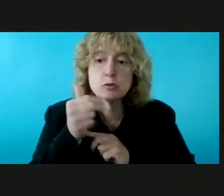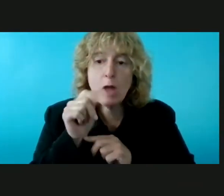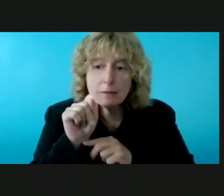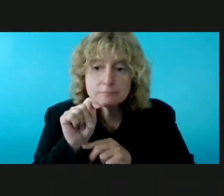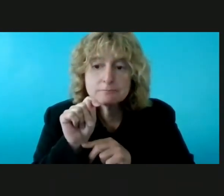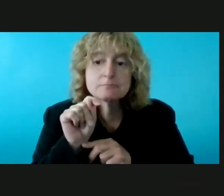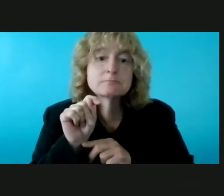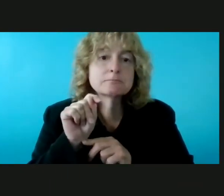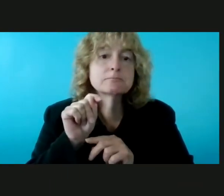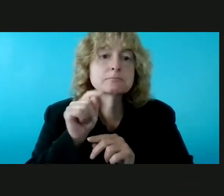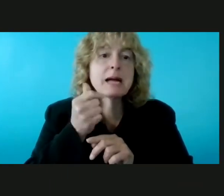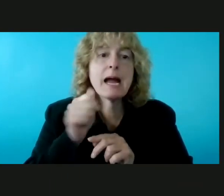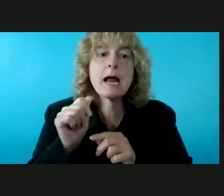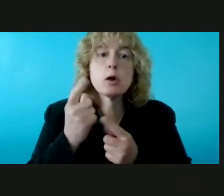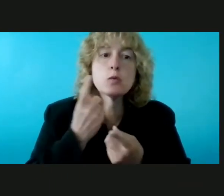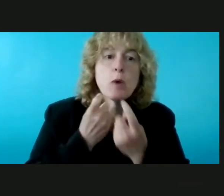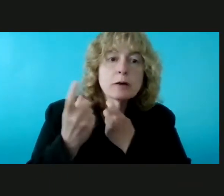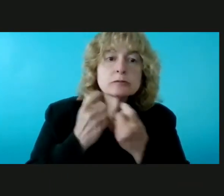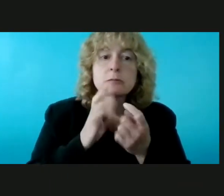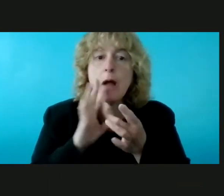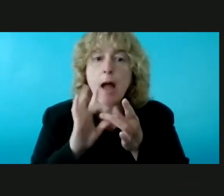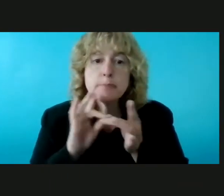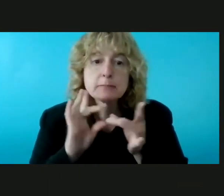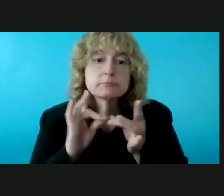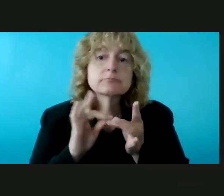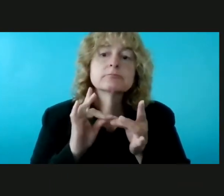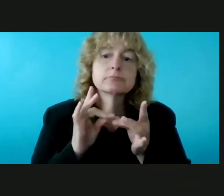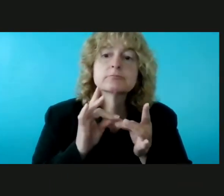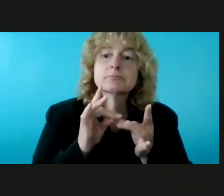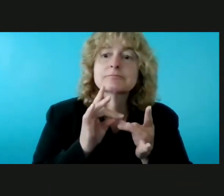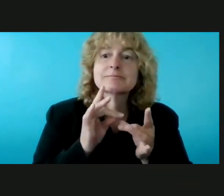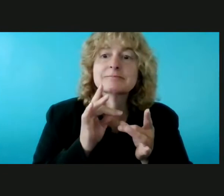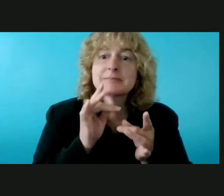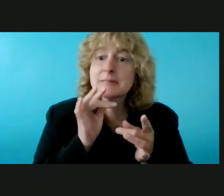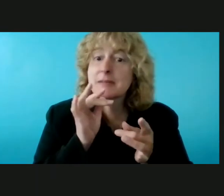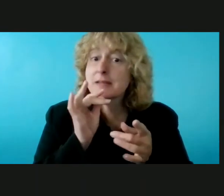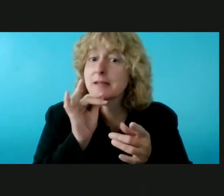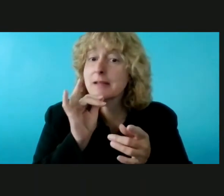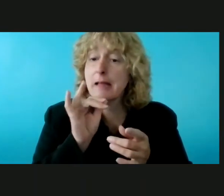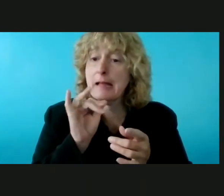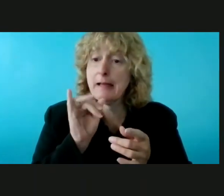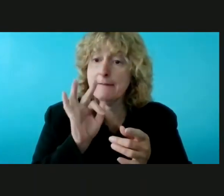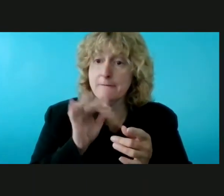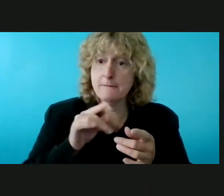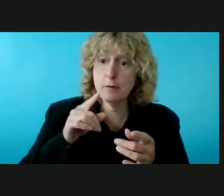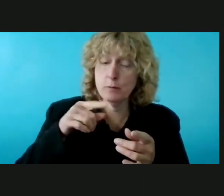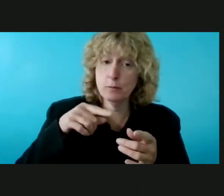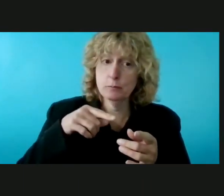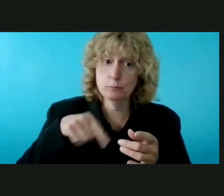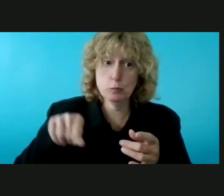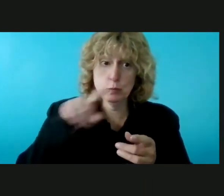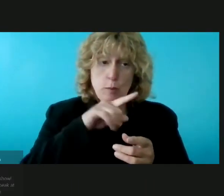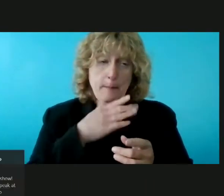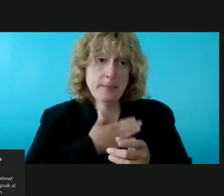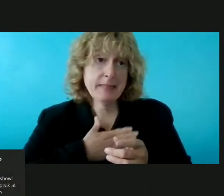test whether they're listening or not and awake, can you please let us know